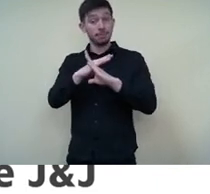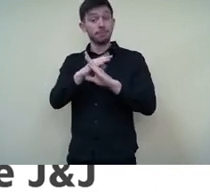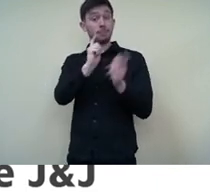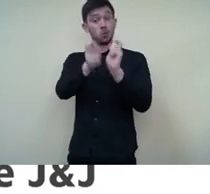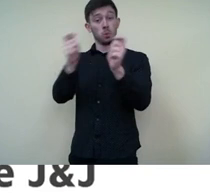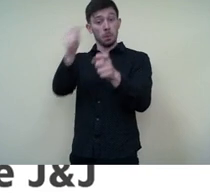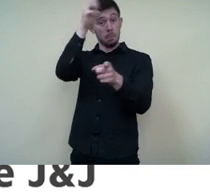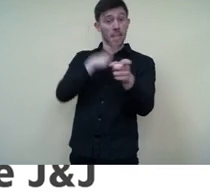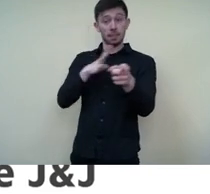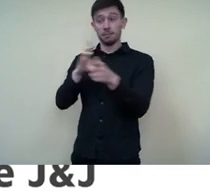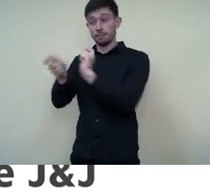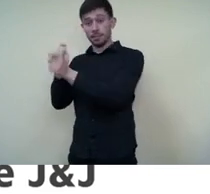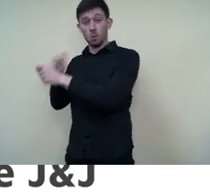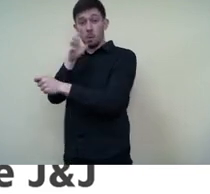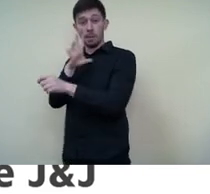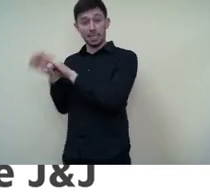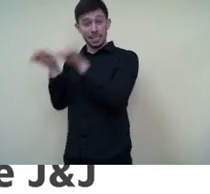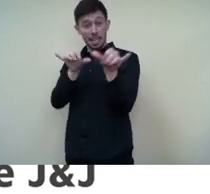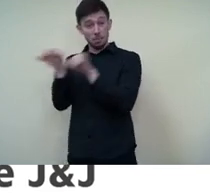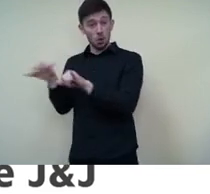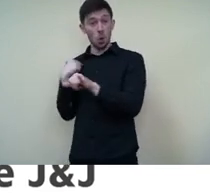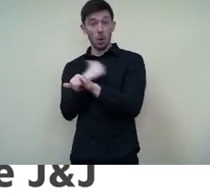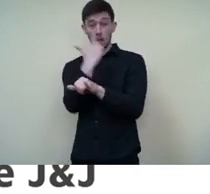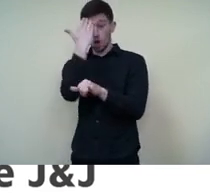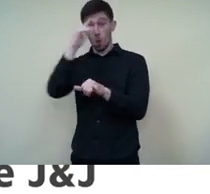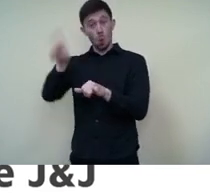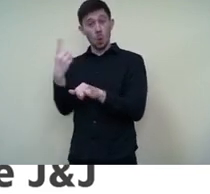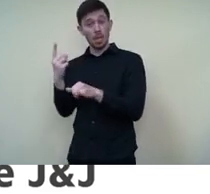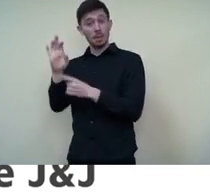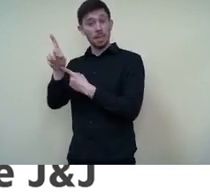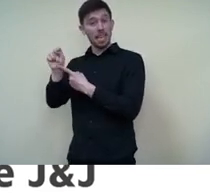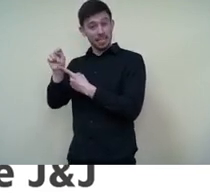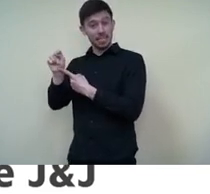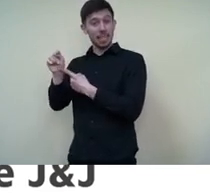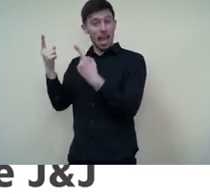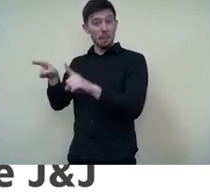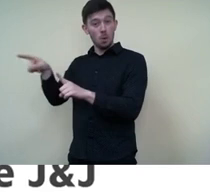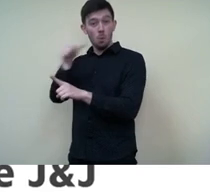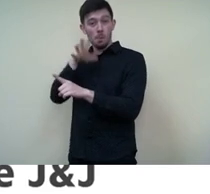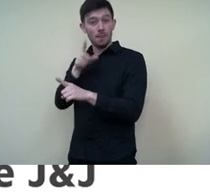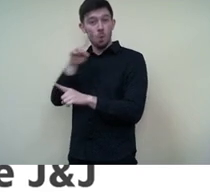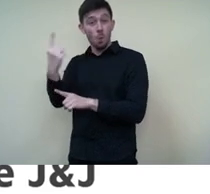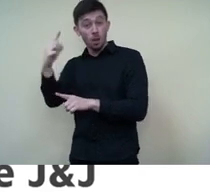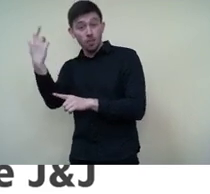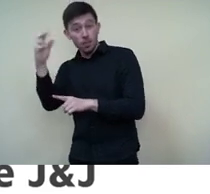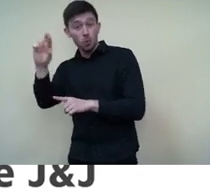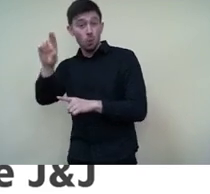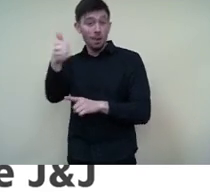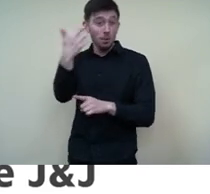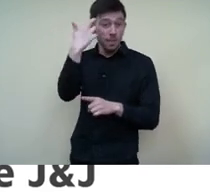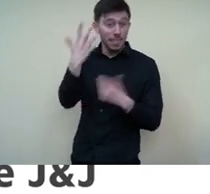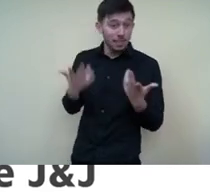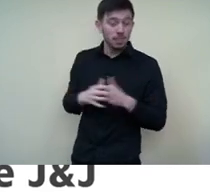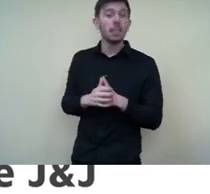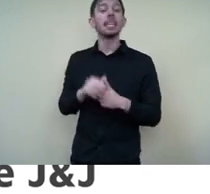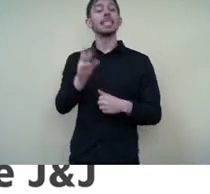that we can be sure that CVST may be only occurring in women for one reason or the other? So actually, that's a great question.